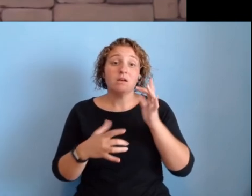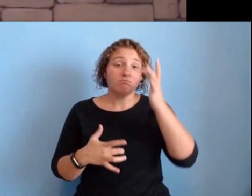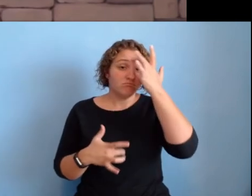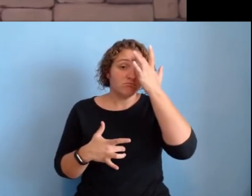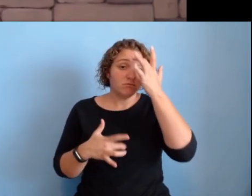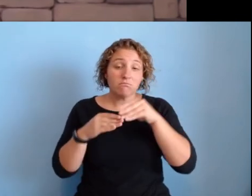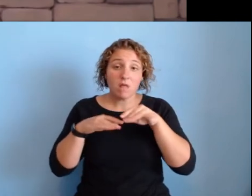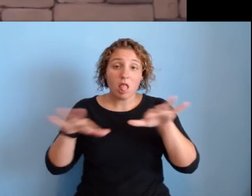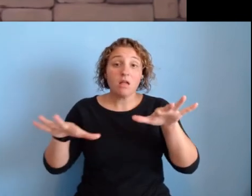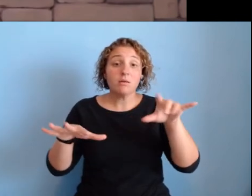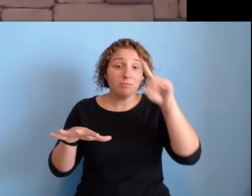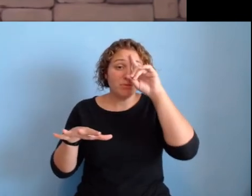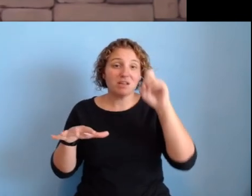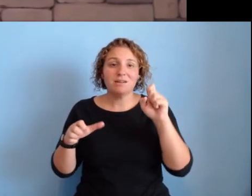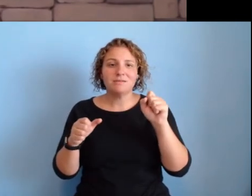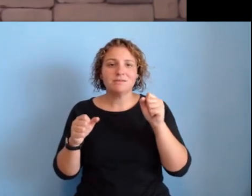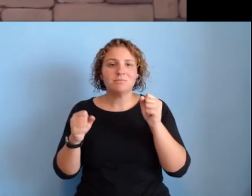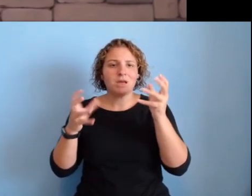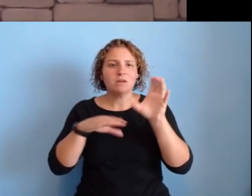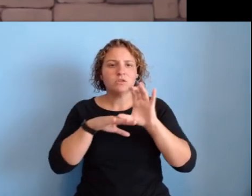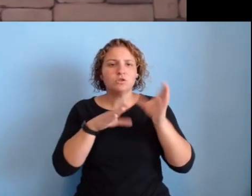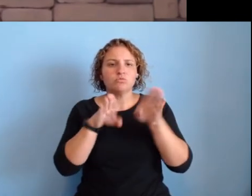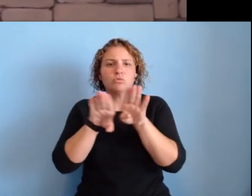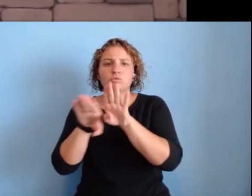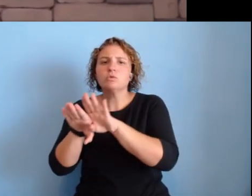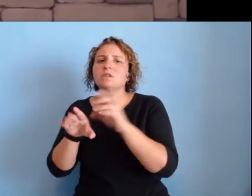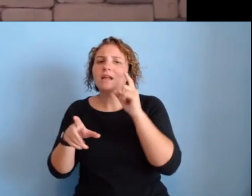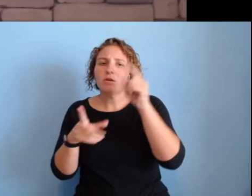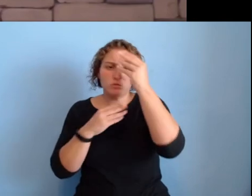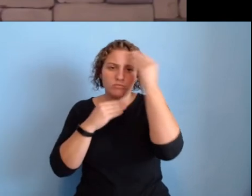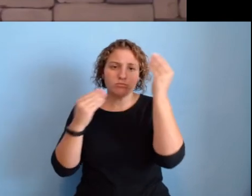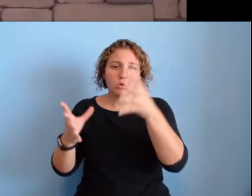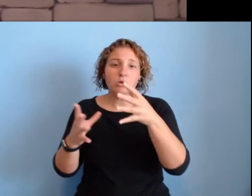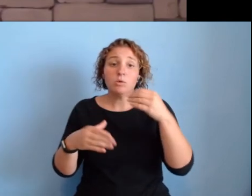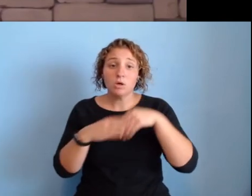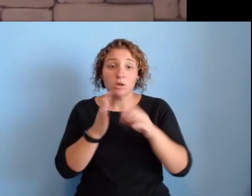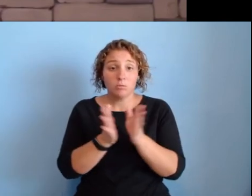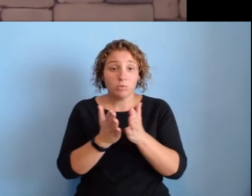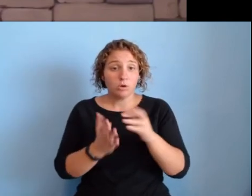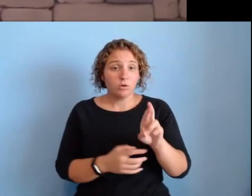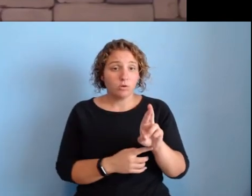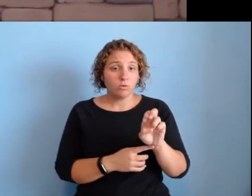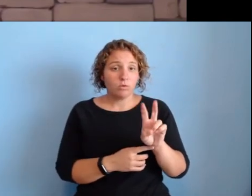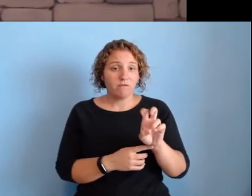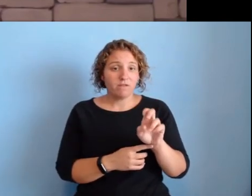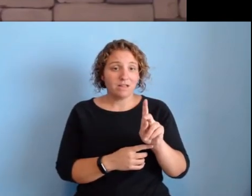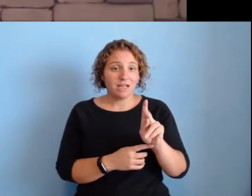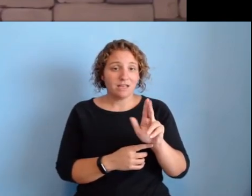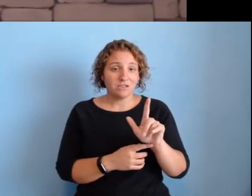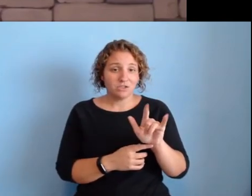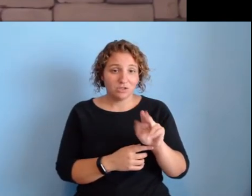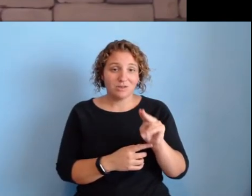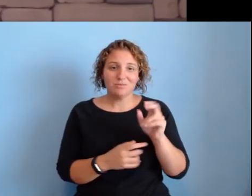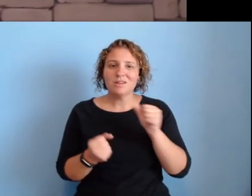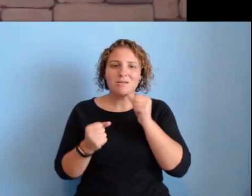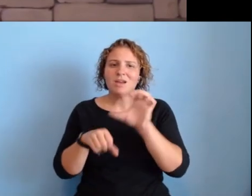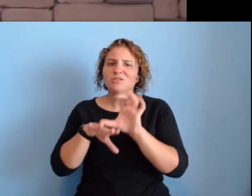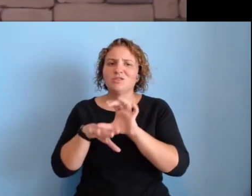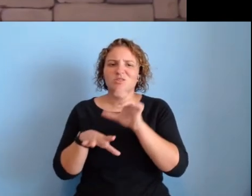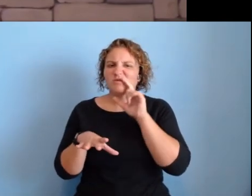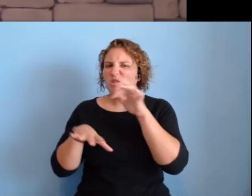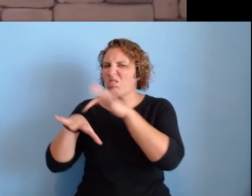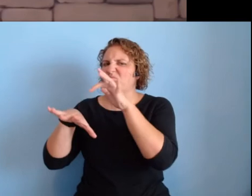in the book of Revelation, which apparently not a lot of people go through. And so we've had people jumping in quite a bit along the way here and they'll say, we're trying